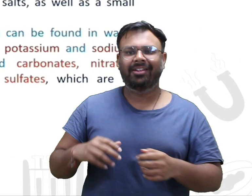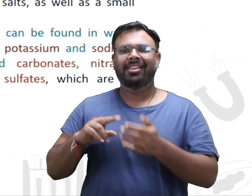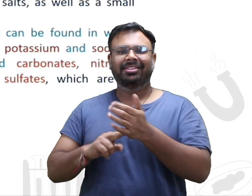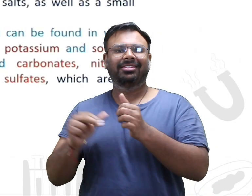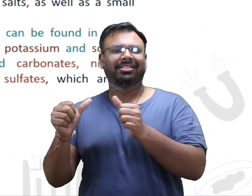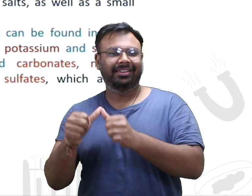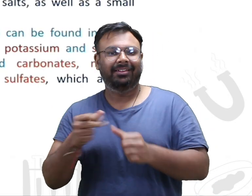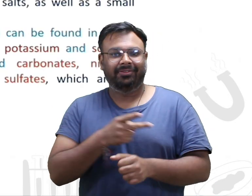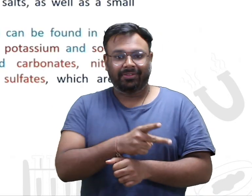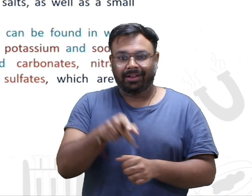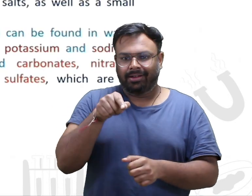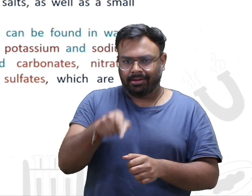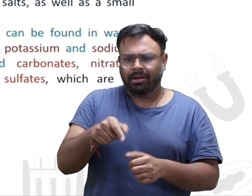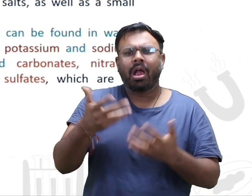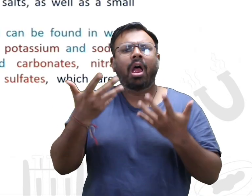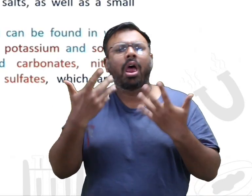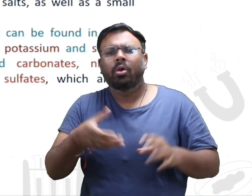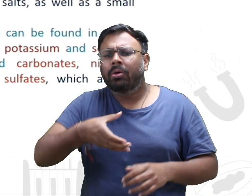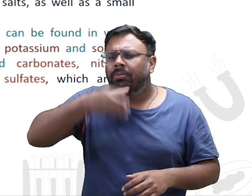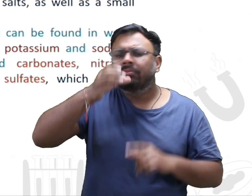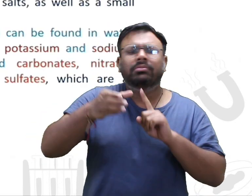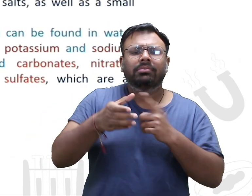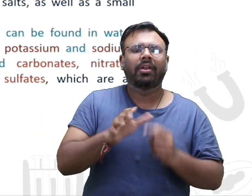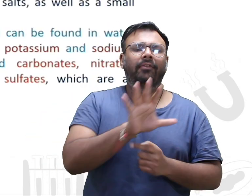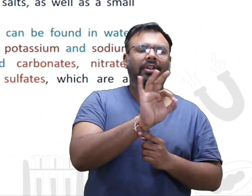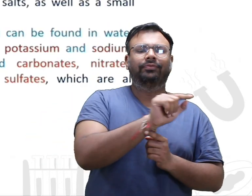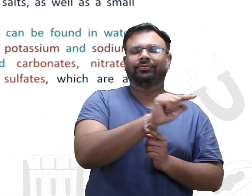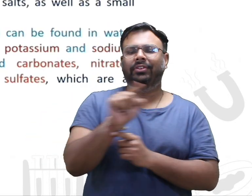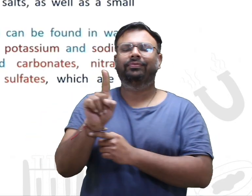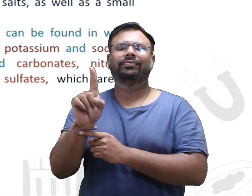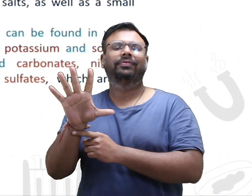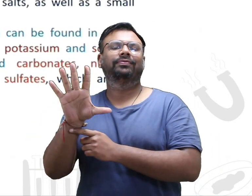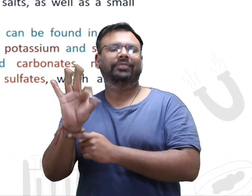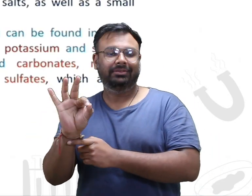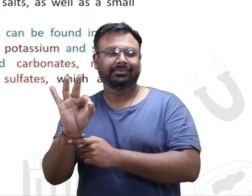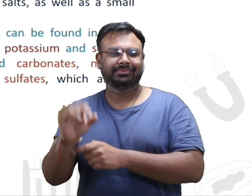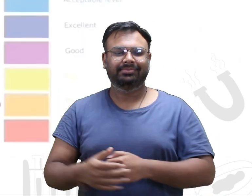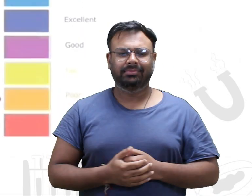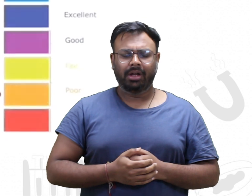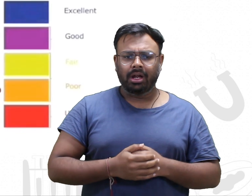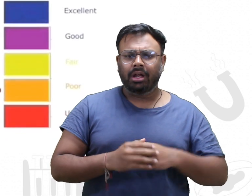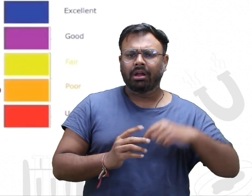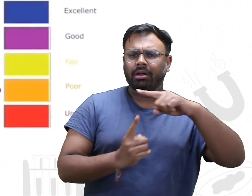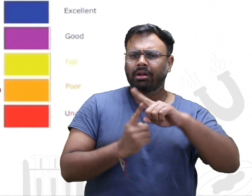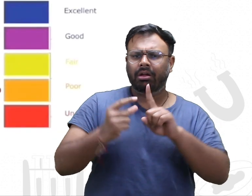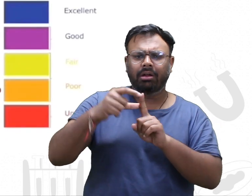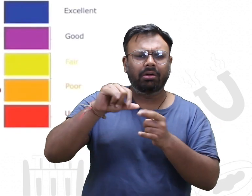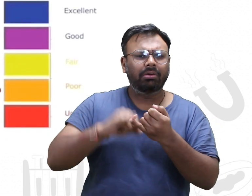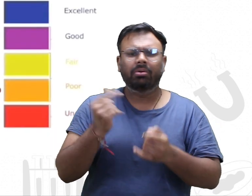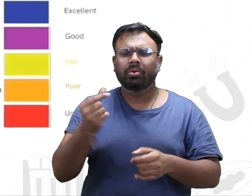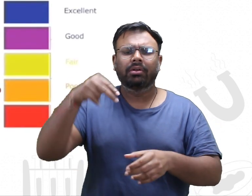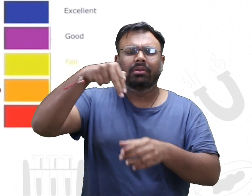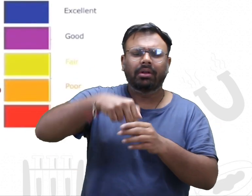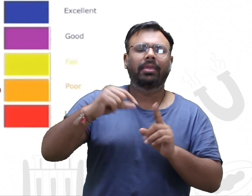and sodium in the water. The acceptable TDS range for drinking water is 50 to 150 ppm. Using